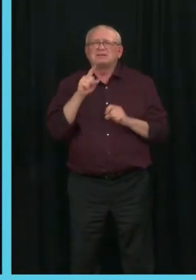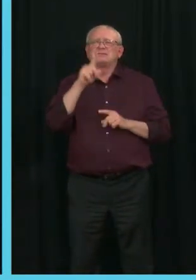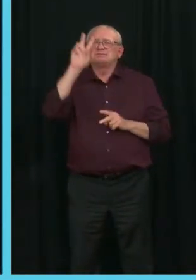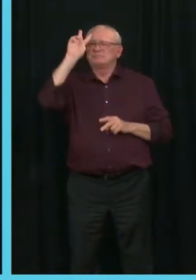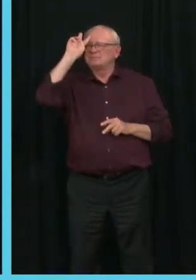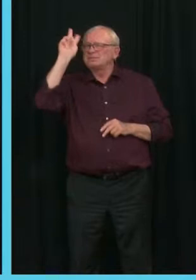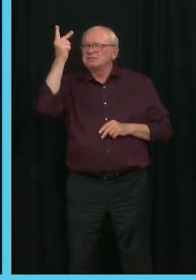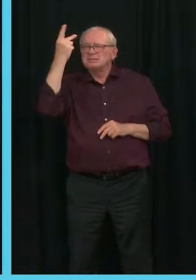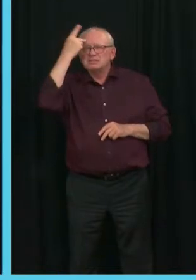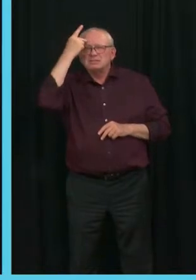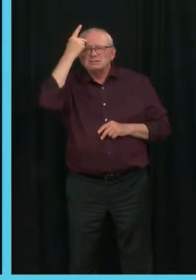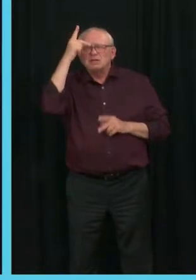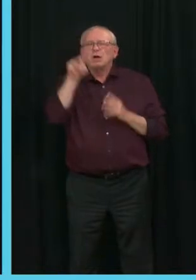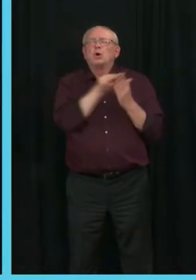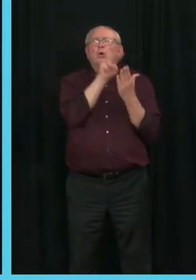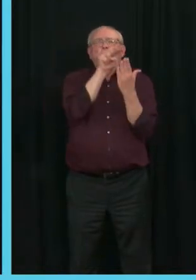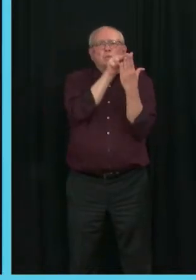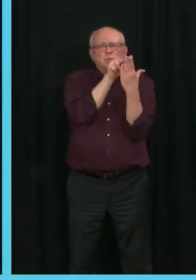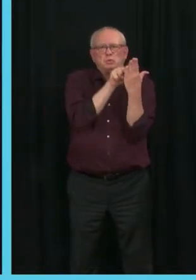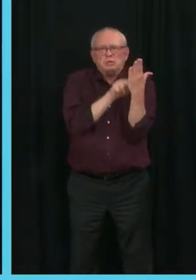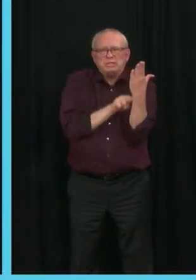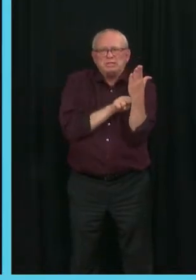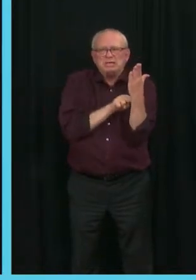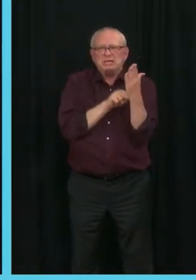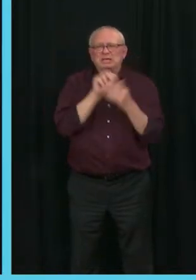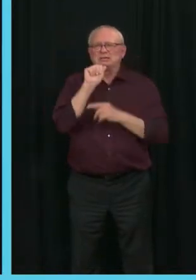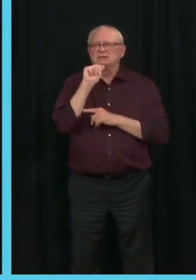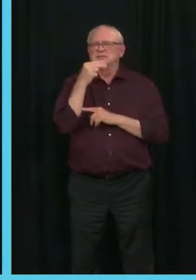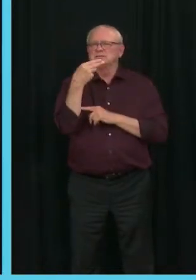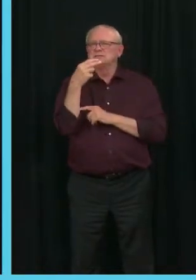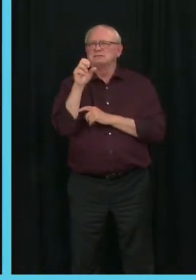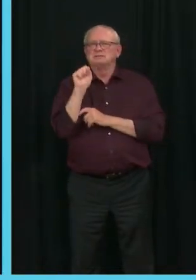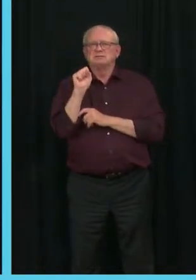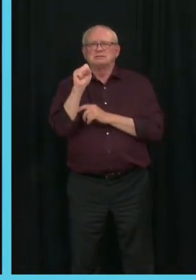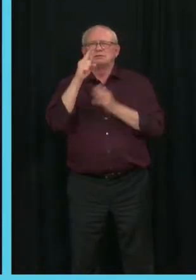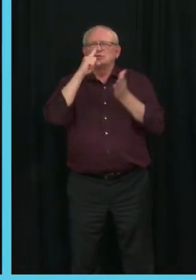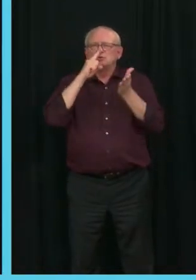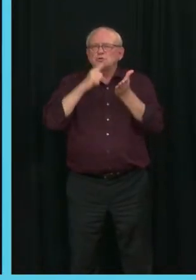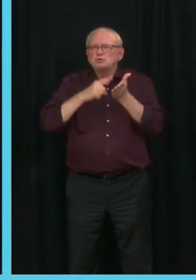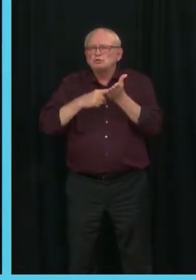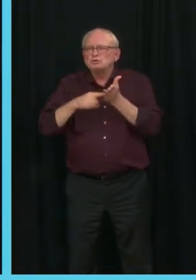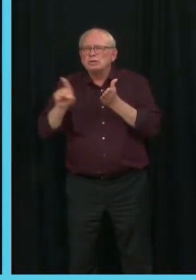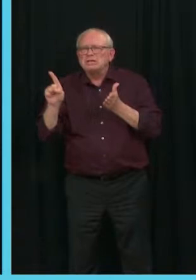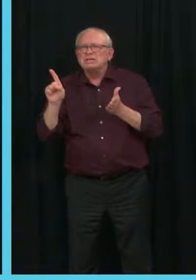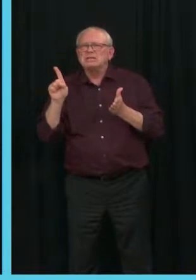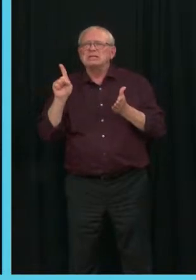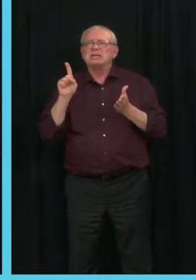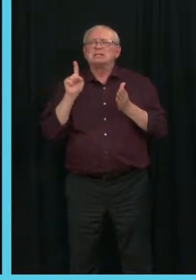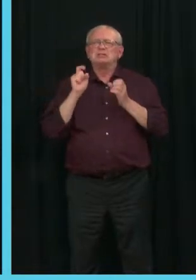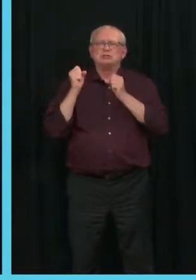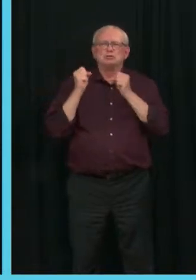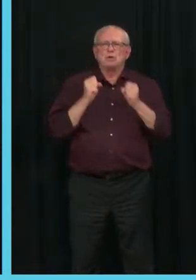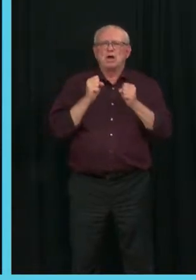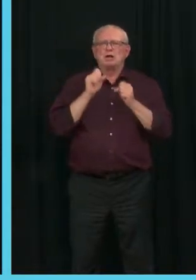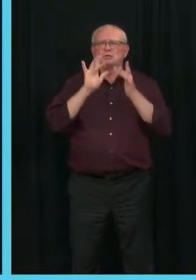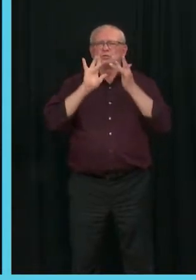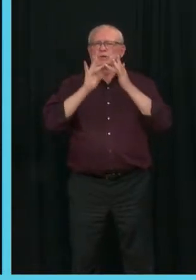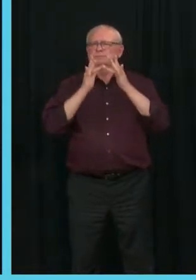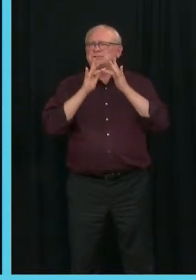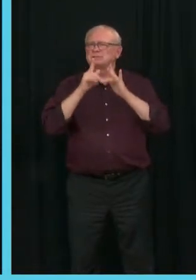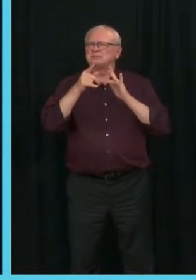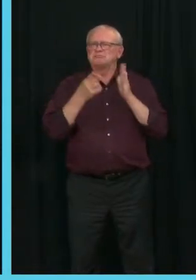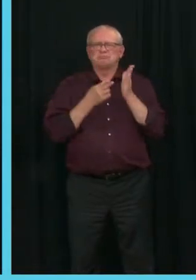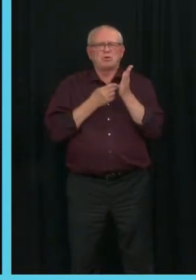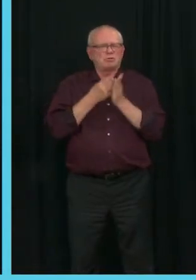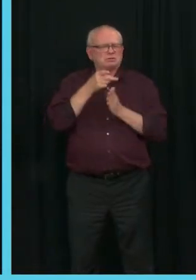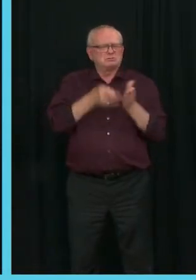Services, to official websites that are with scientific validated data